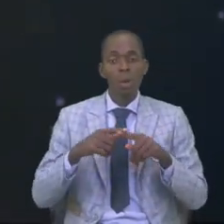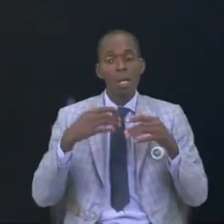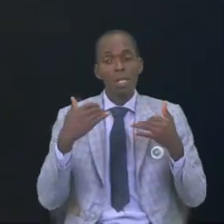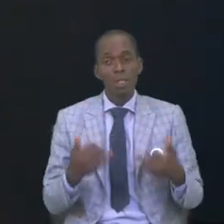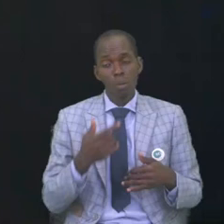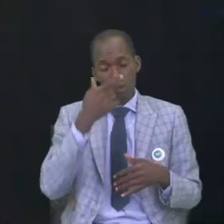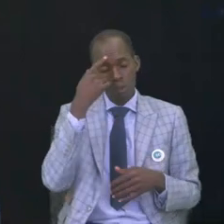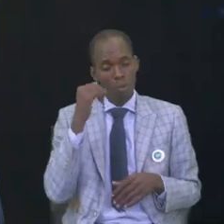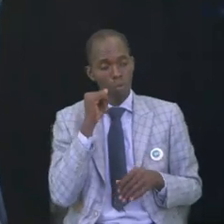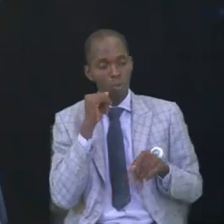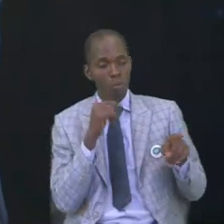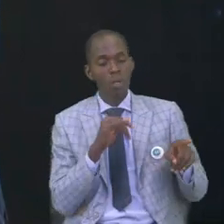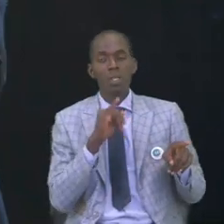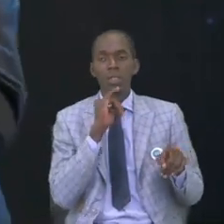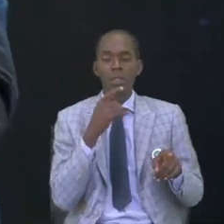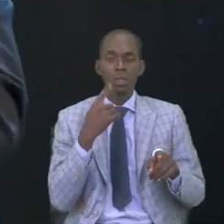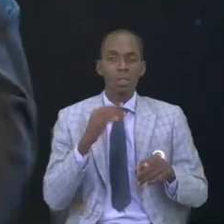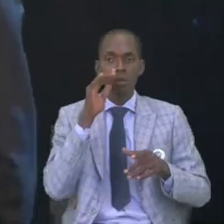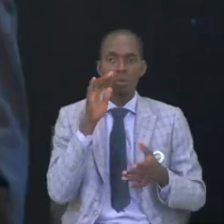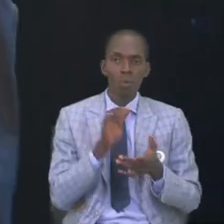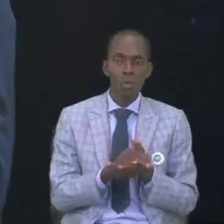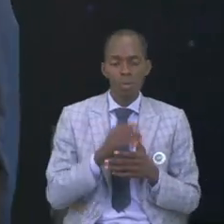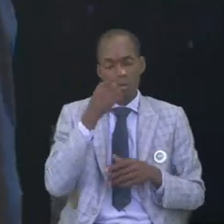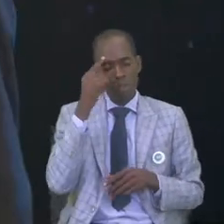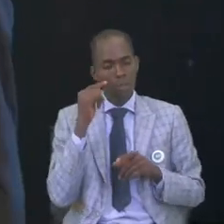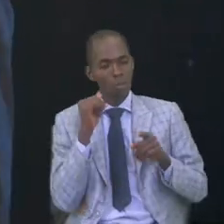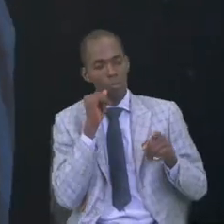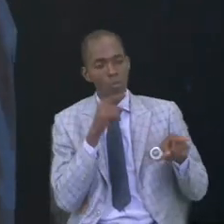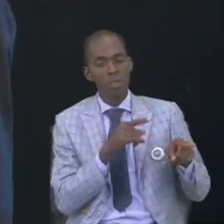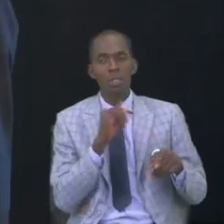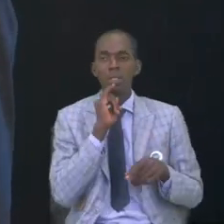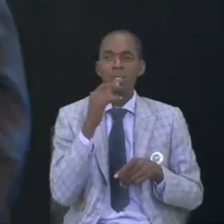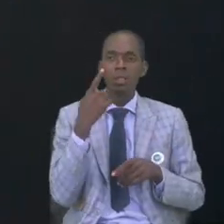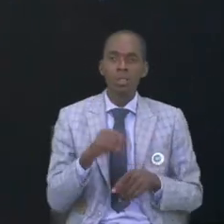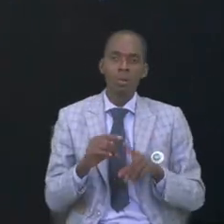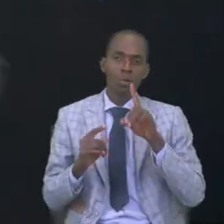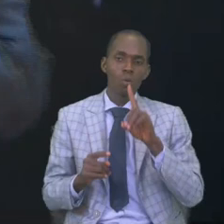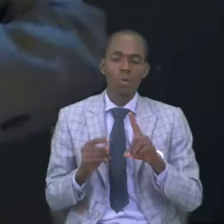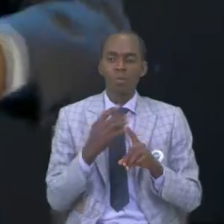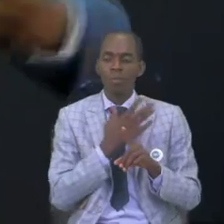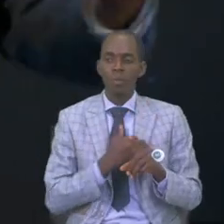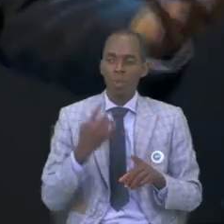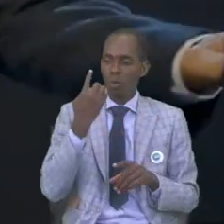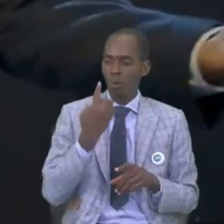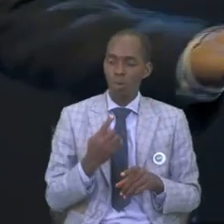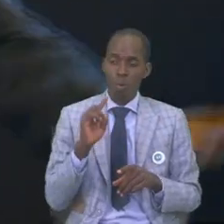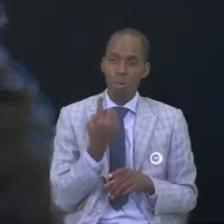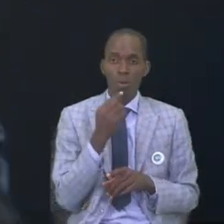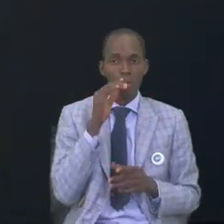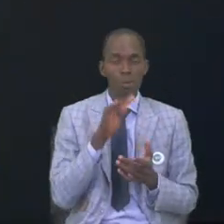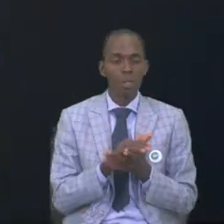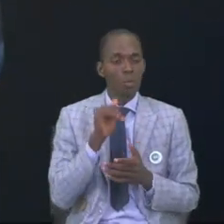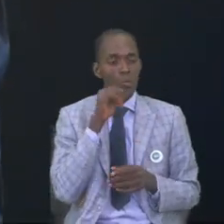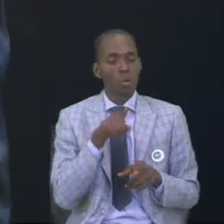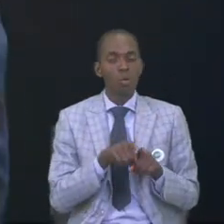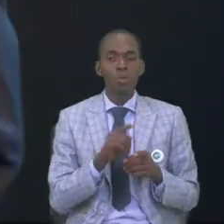She is the bride because she is the one and only wife. She becomes heir with